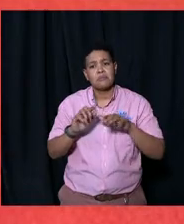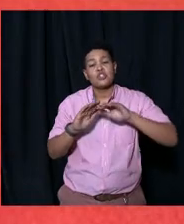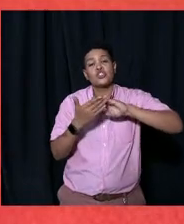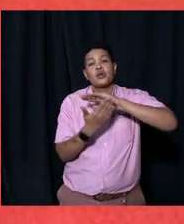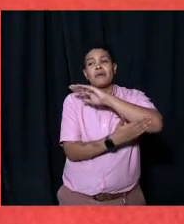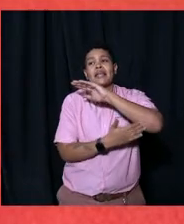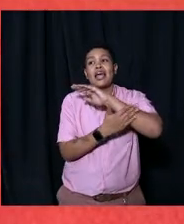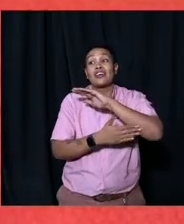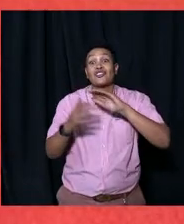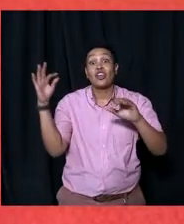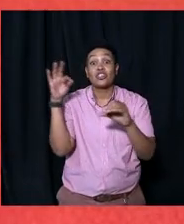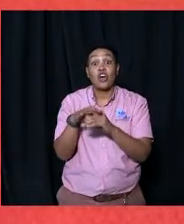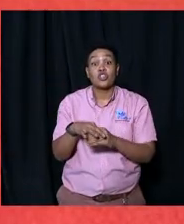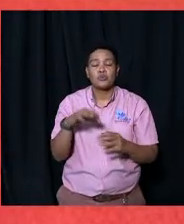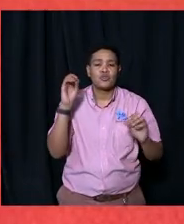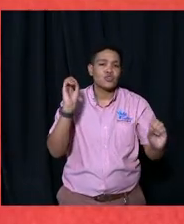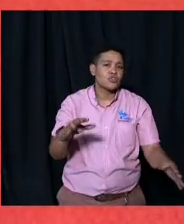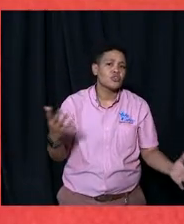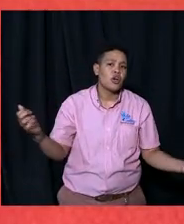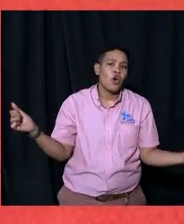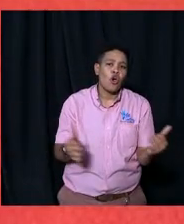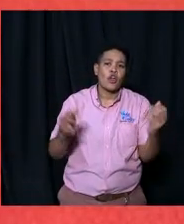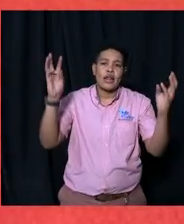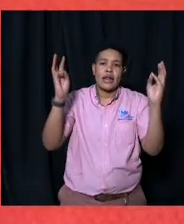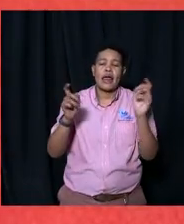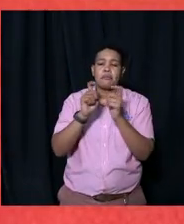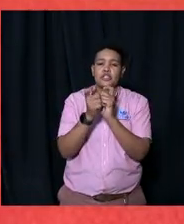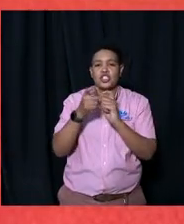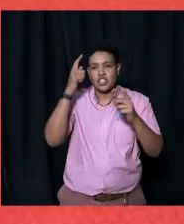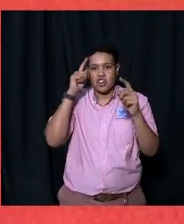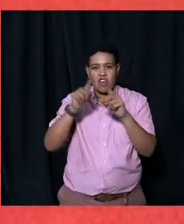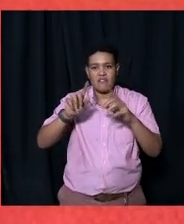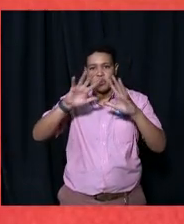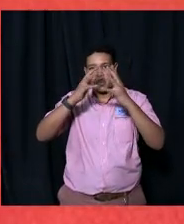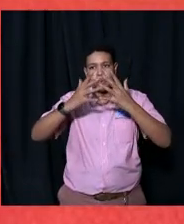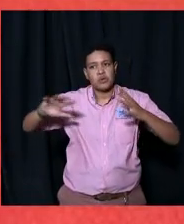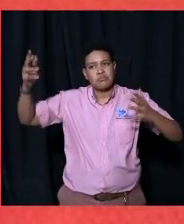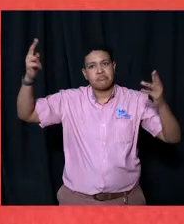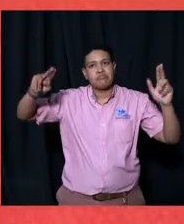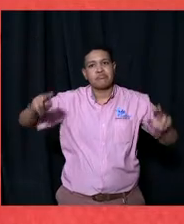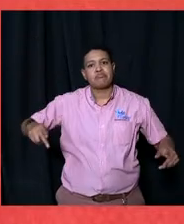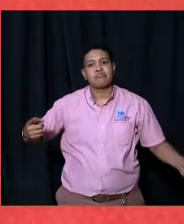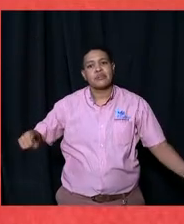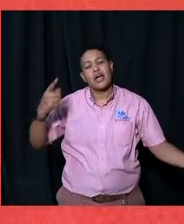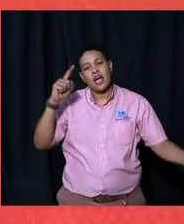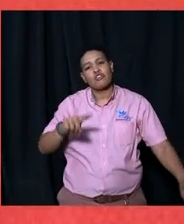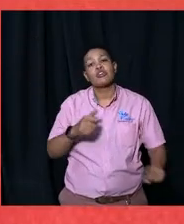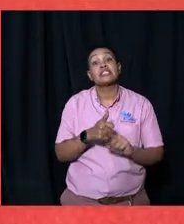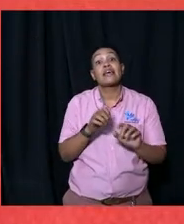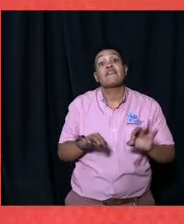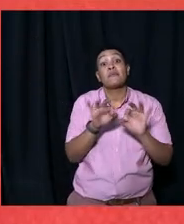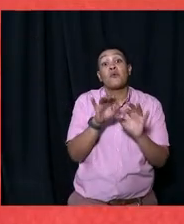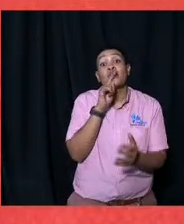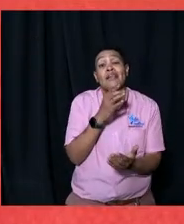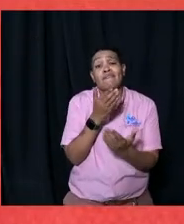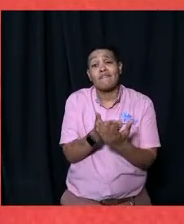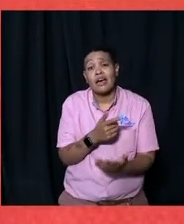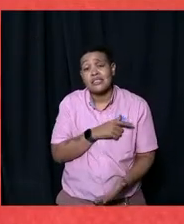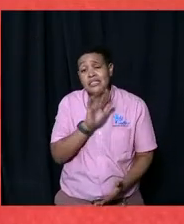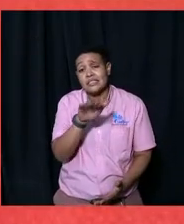determined contribution, all under the Climate Change Convention. Very importantly, and in fact, I